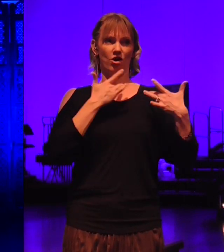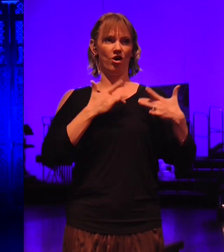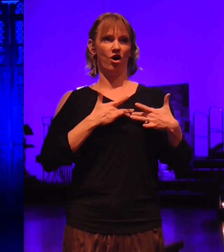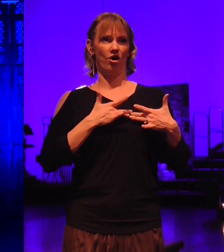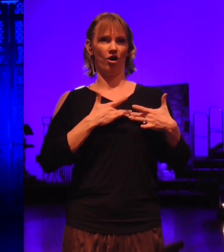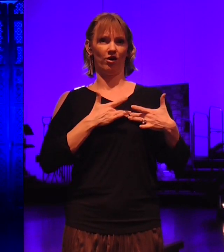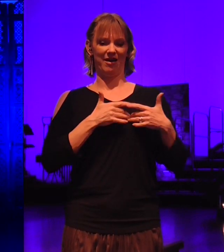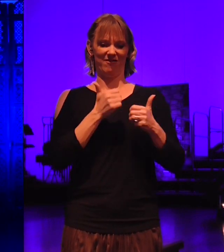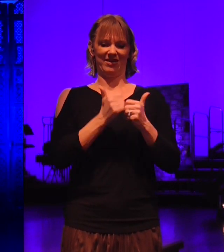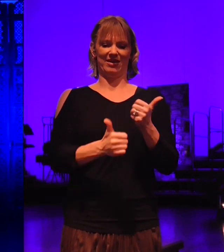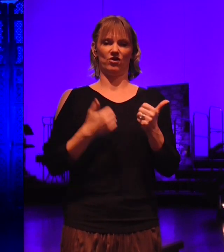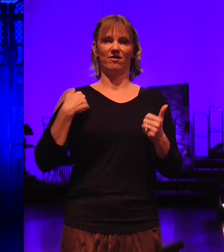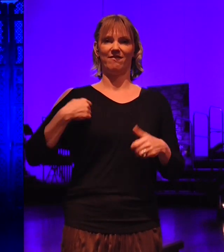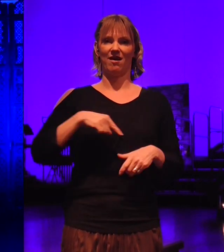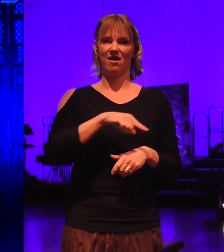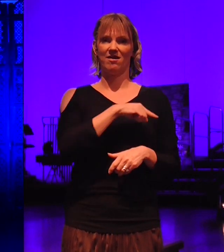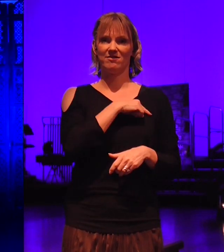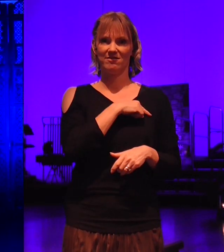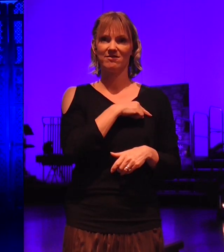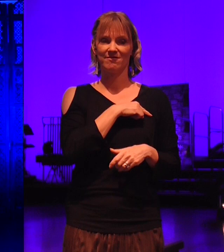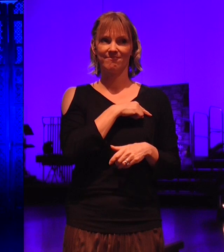us.